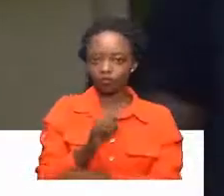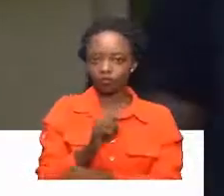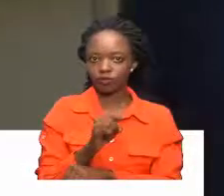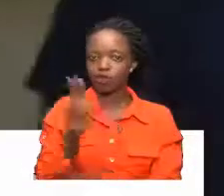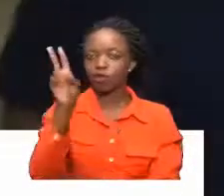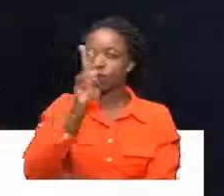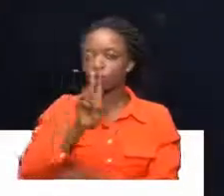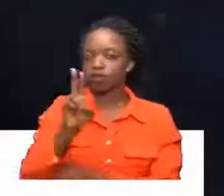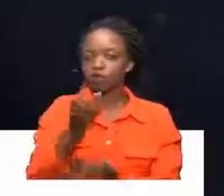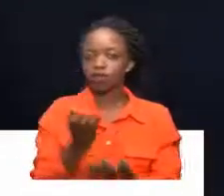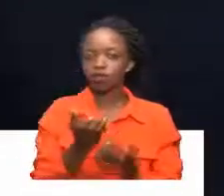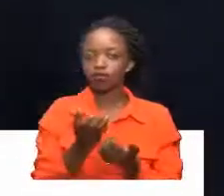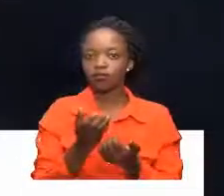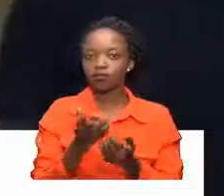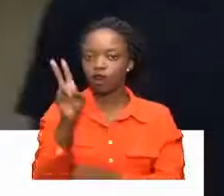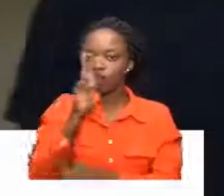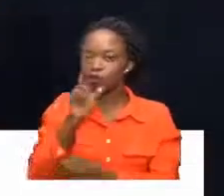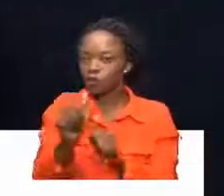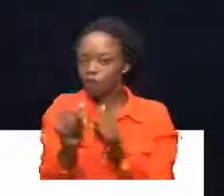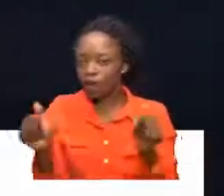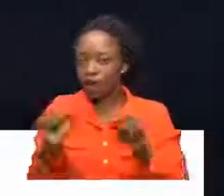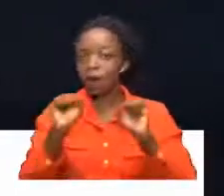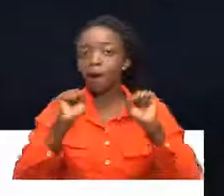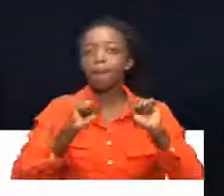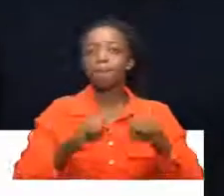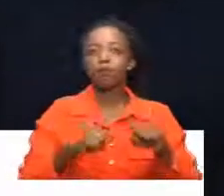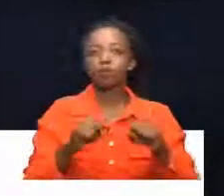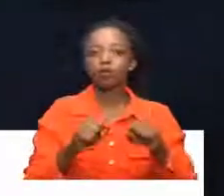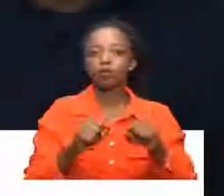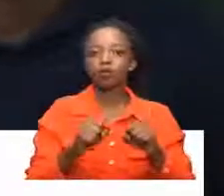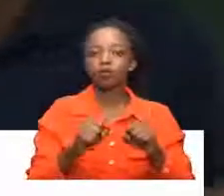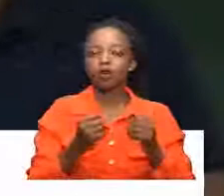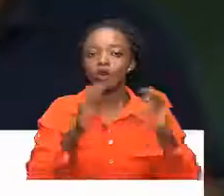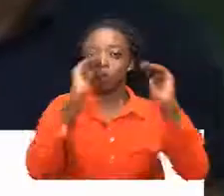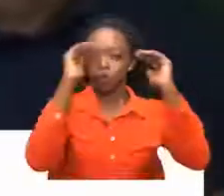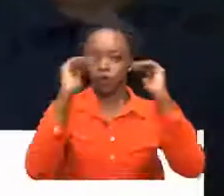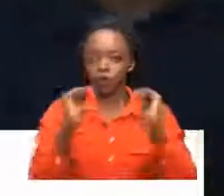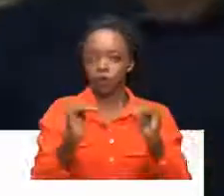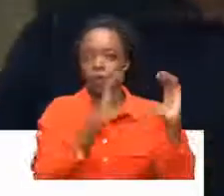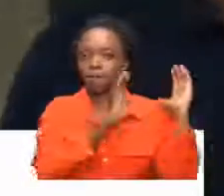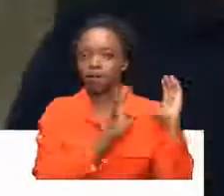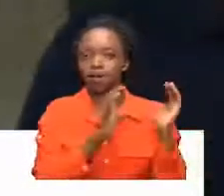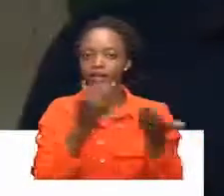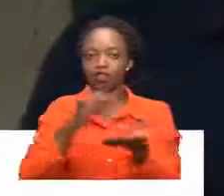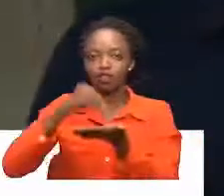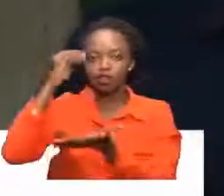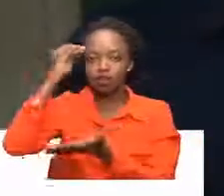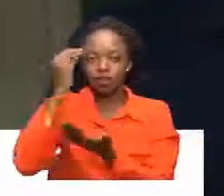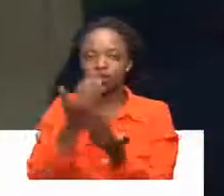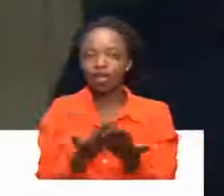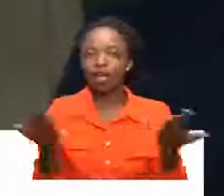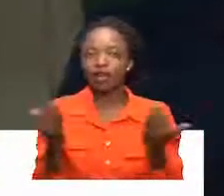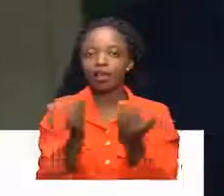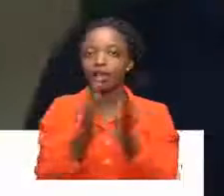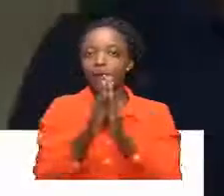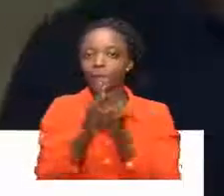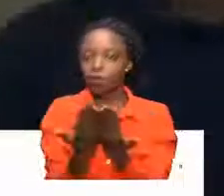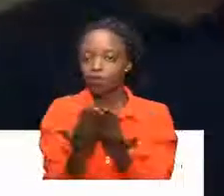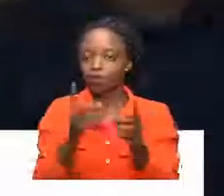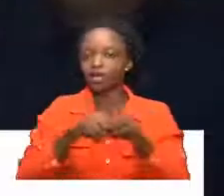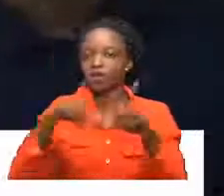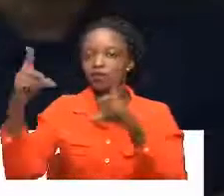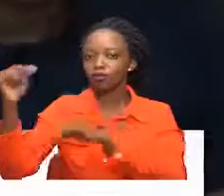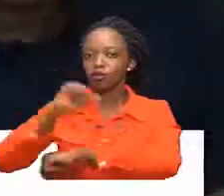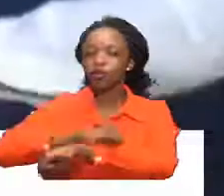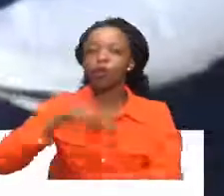wanaoipigia upato kwa ikitumiwa vizuri basi wataondoa mzigo wa wanafunzi kubeba vitabu kwenda navyo shule kila